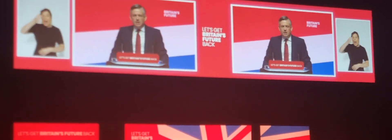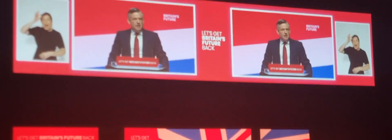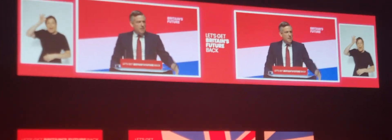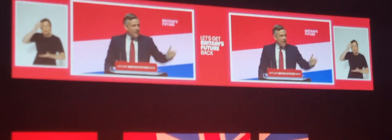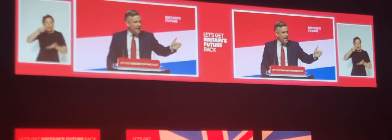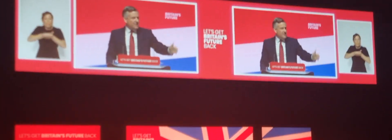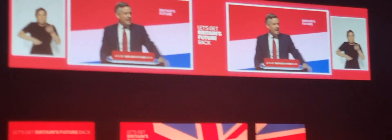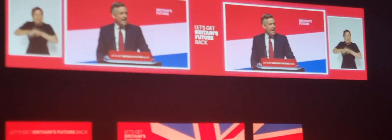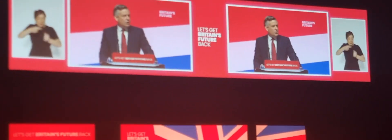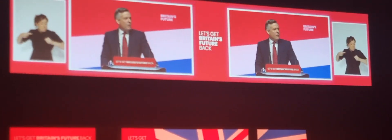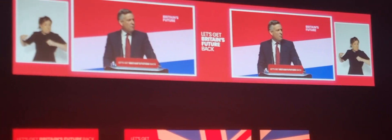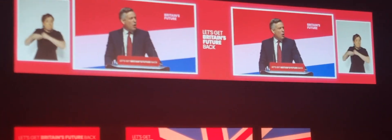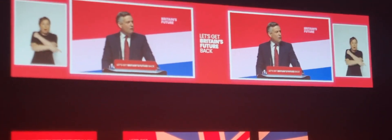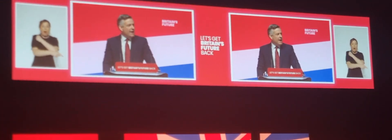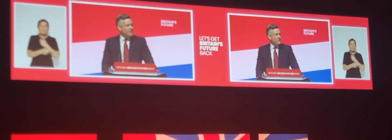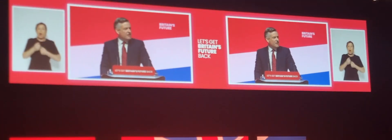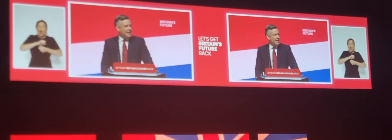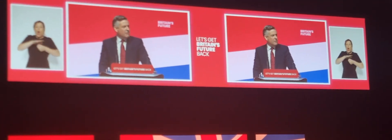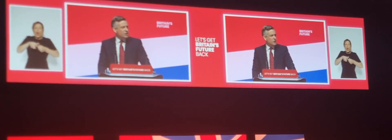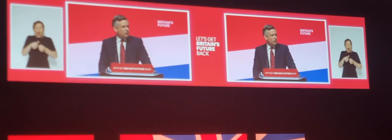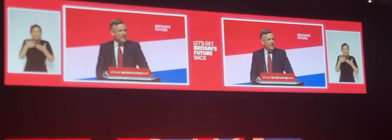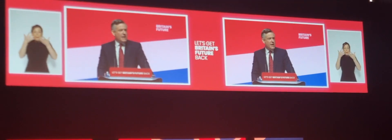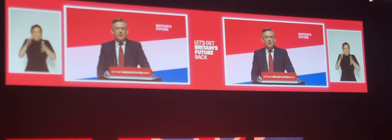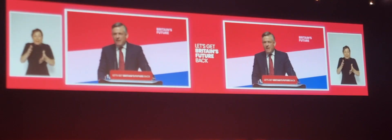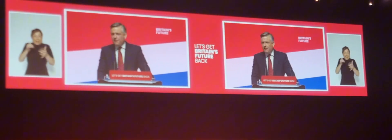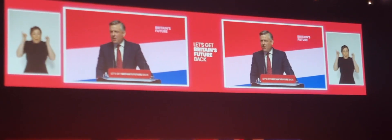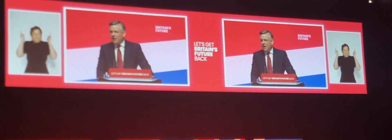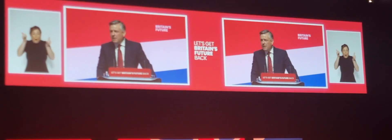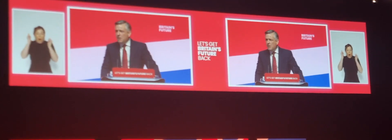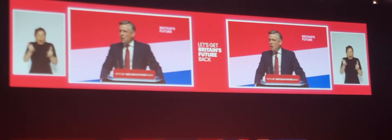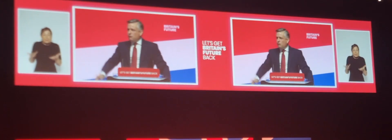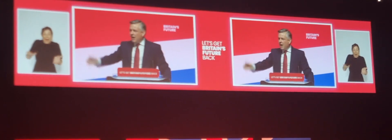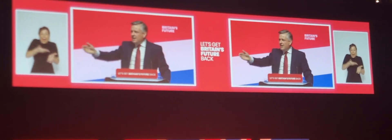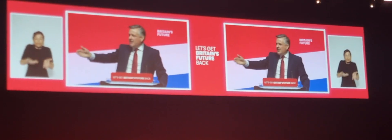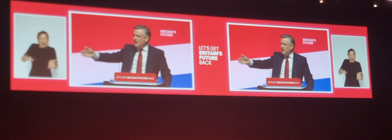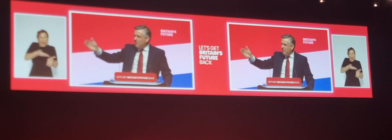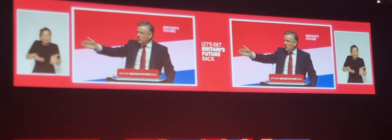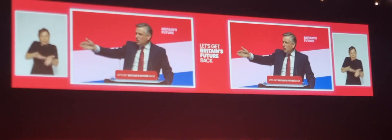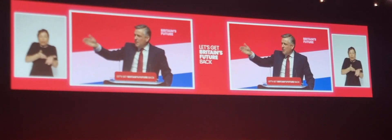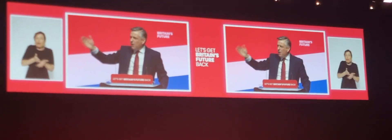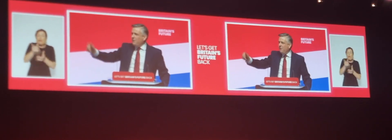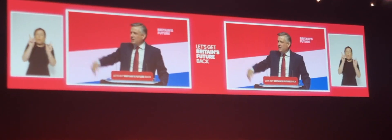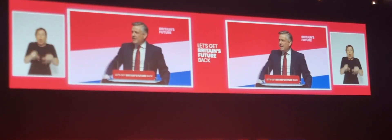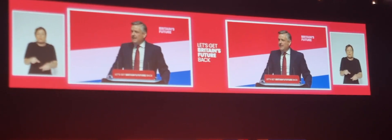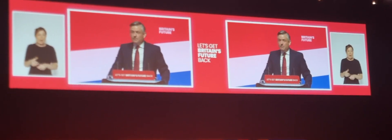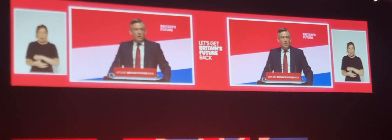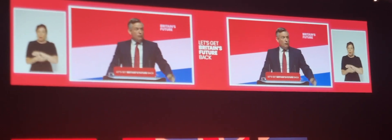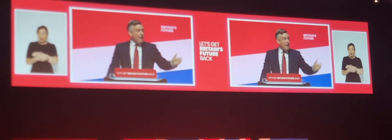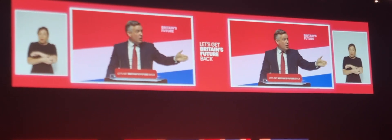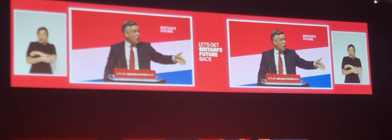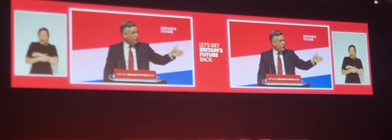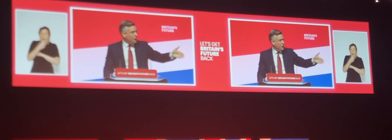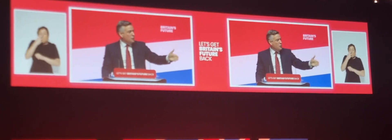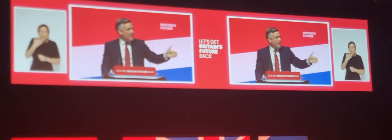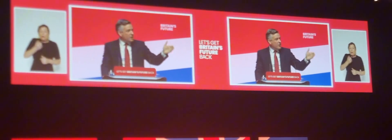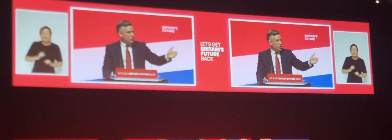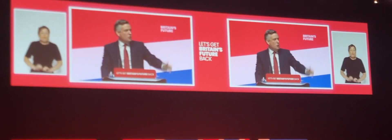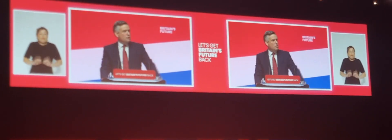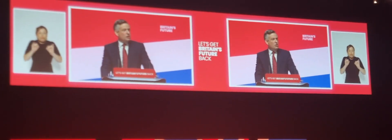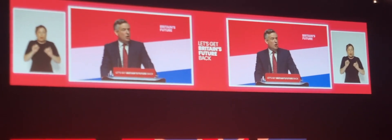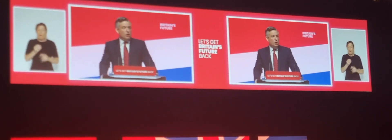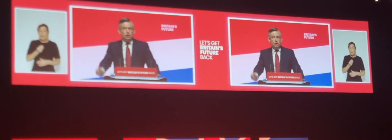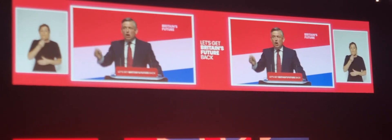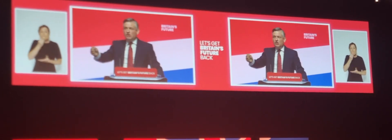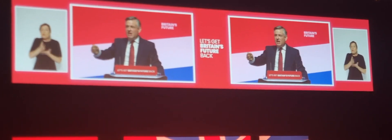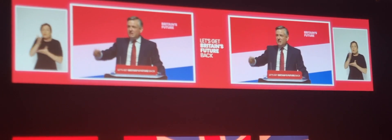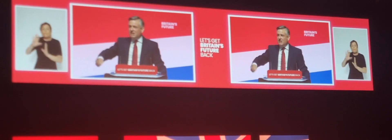bust. Partygate with more raids in Downing Street than Ibiza. Rising pensioner poverty. Record food bank